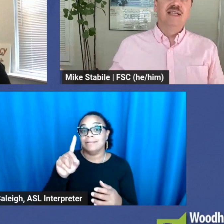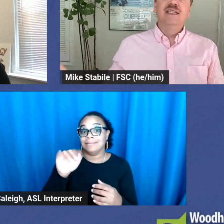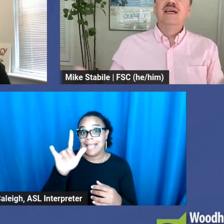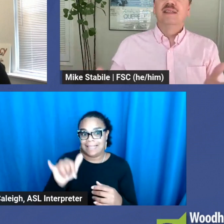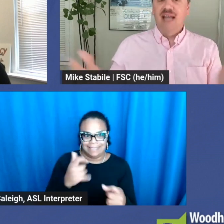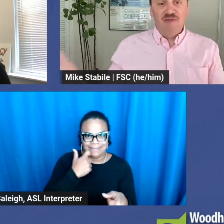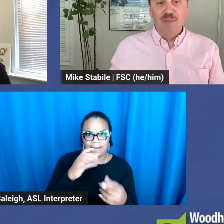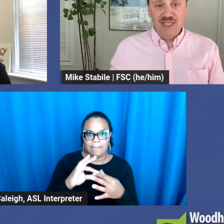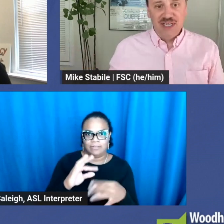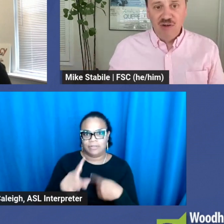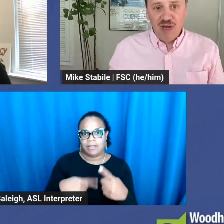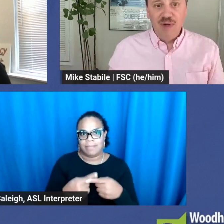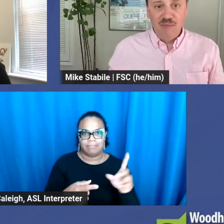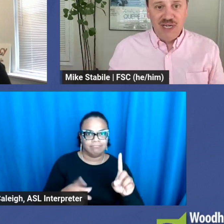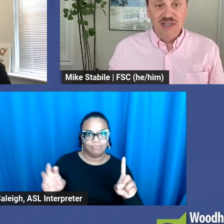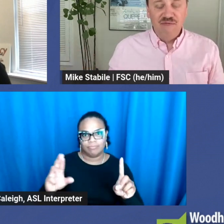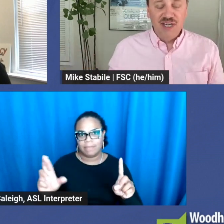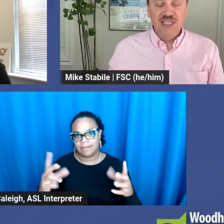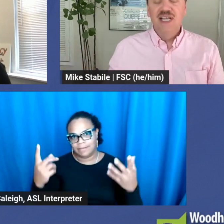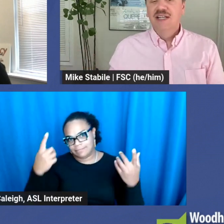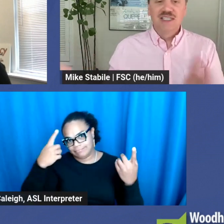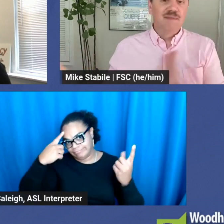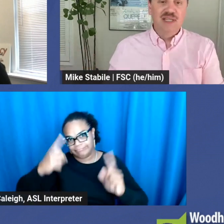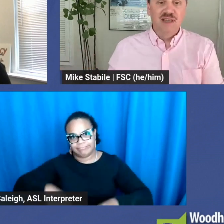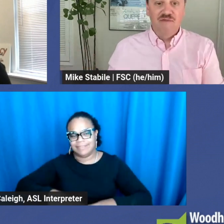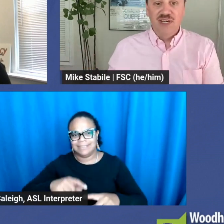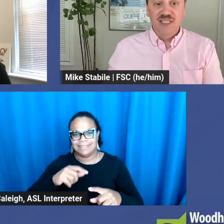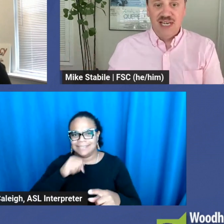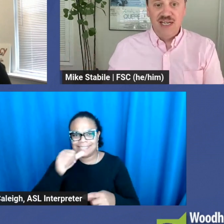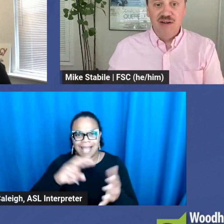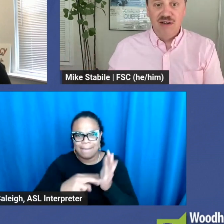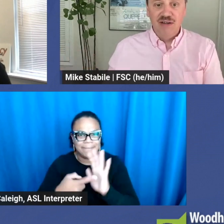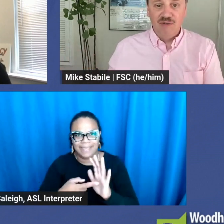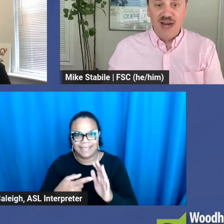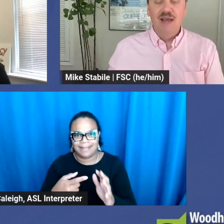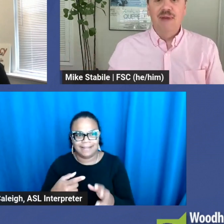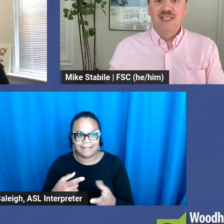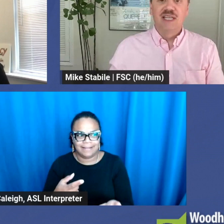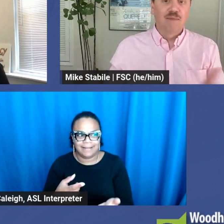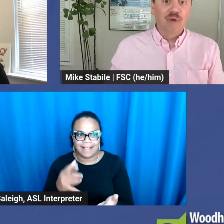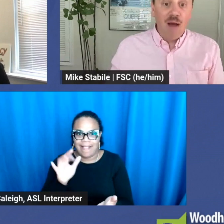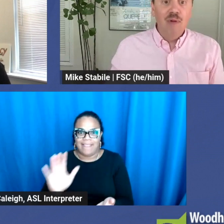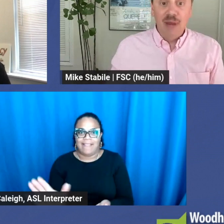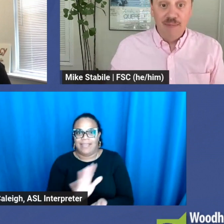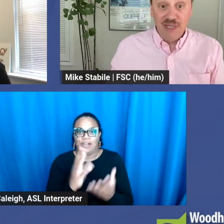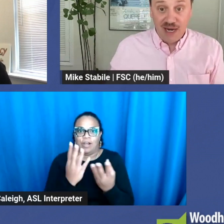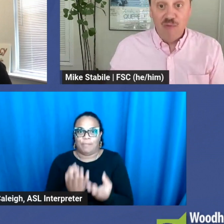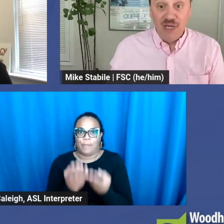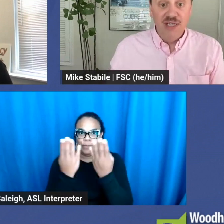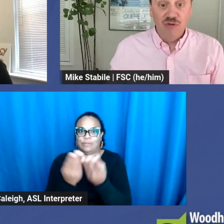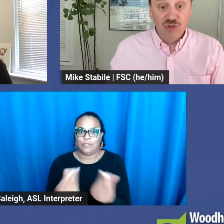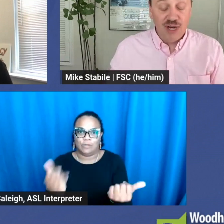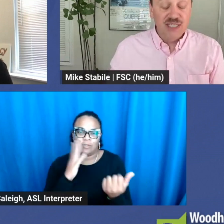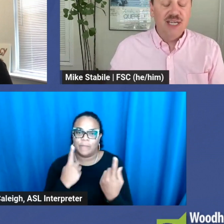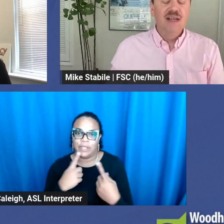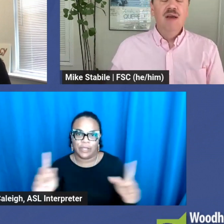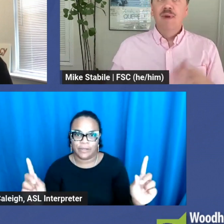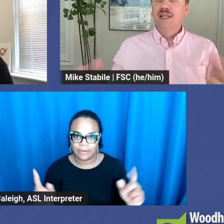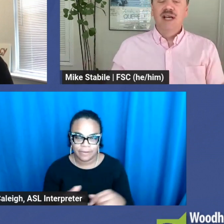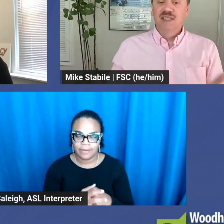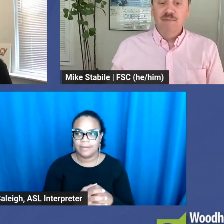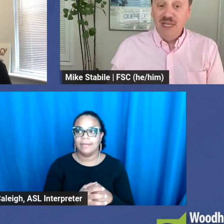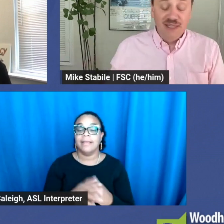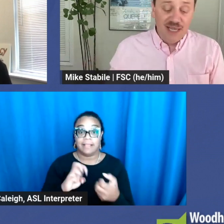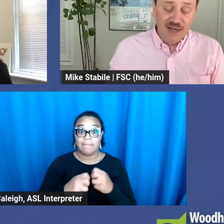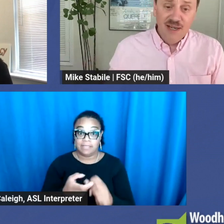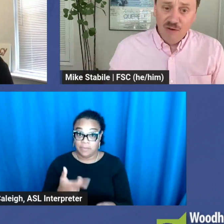The idea that everybody's in agreement and we need to fix this doesn't mean that the fix is any good, right? It means that the problem may be there and we need to address it, but